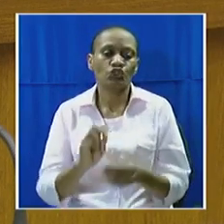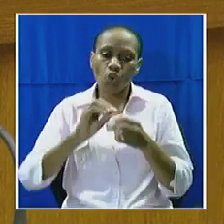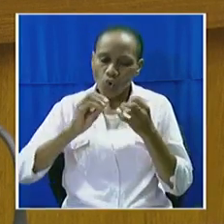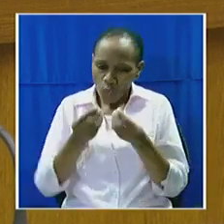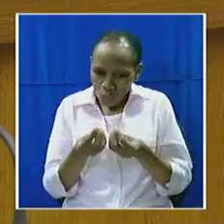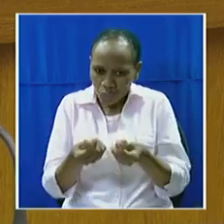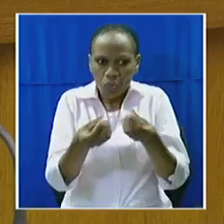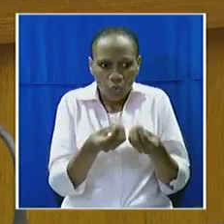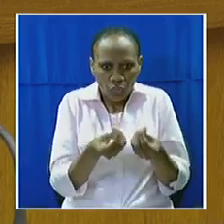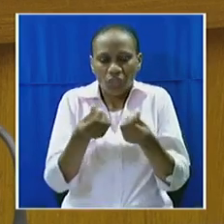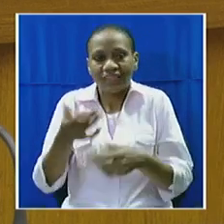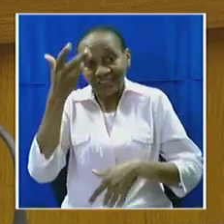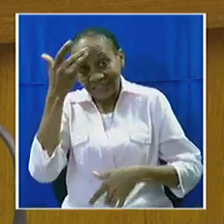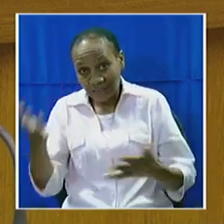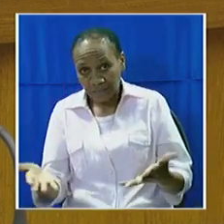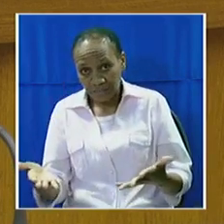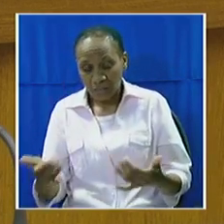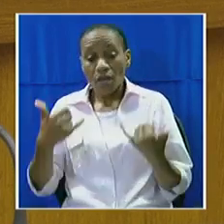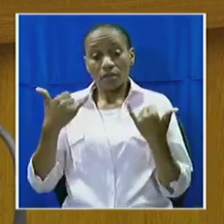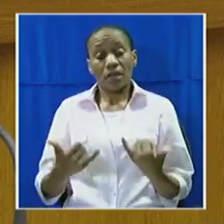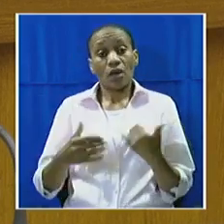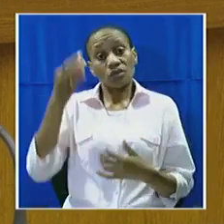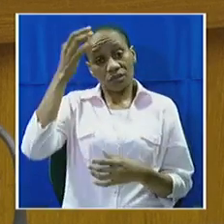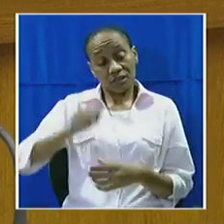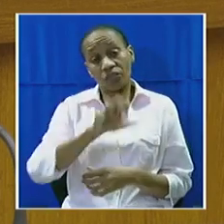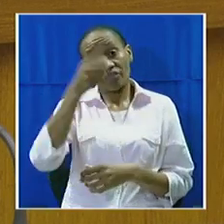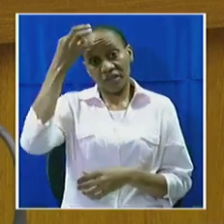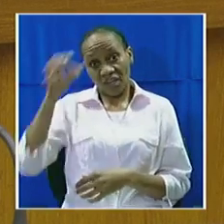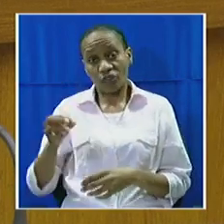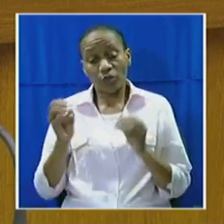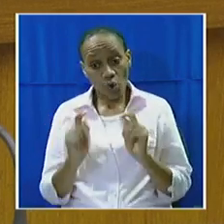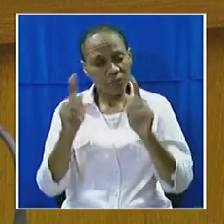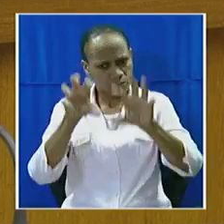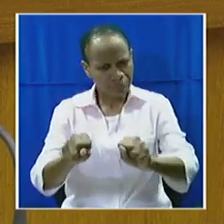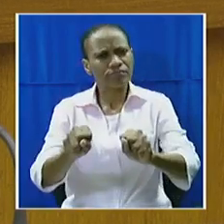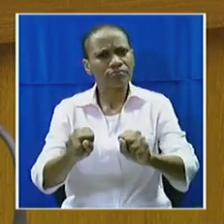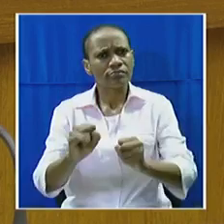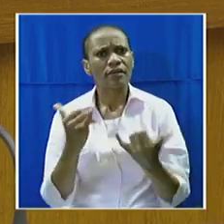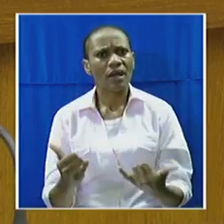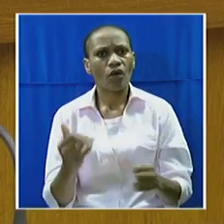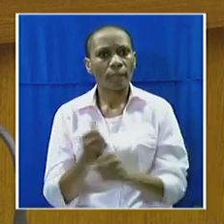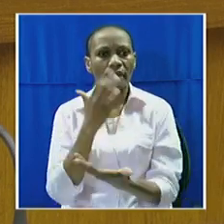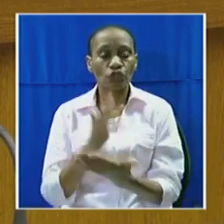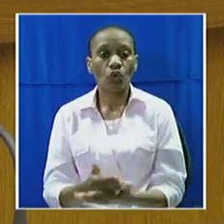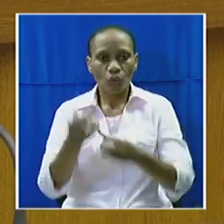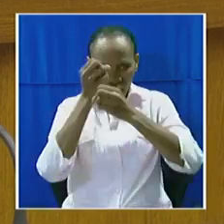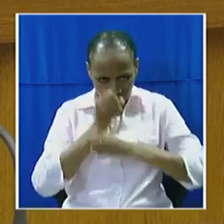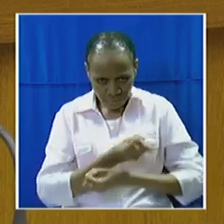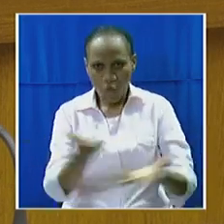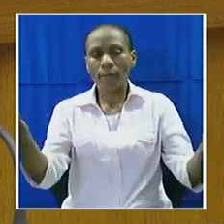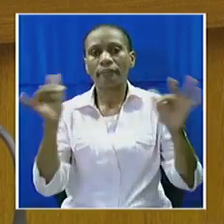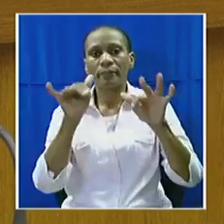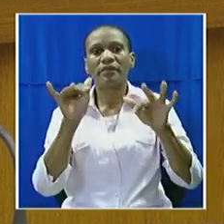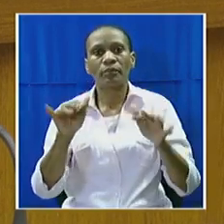be inadequate. And that is why the South African government should use this opportunity to take the nation into its confidence and table